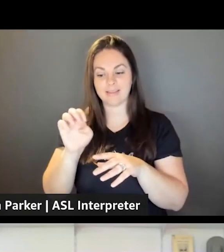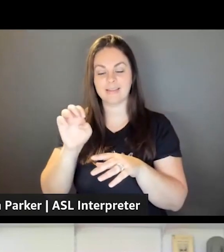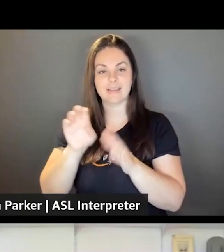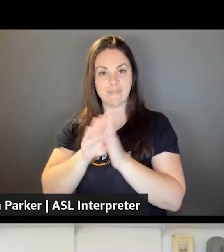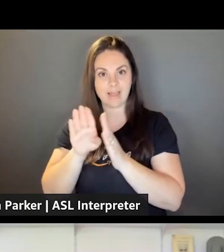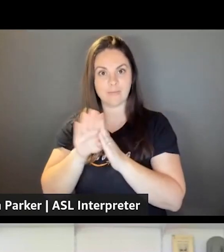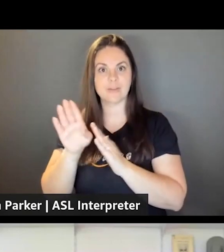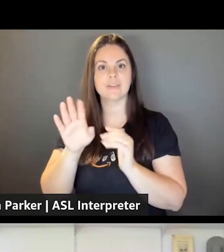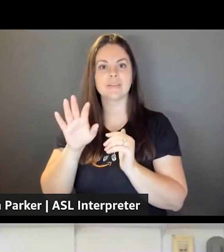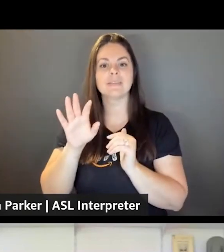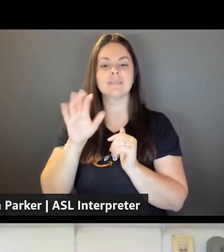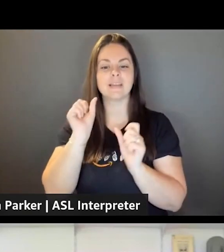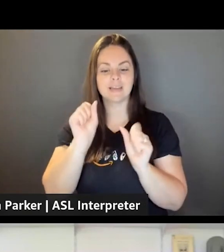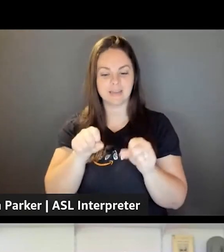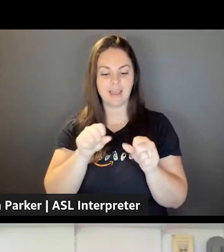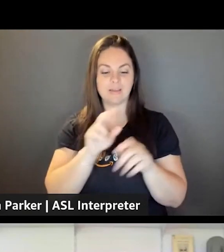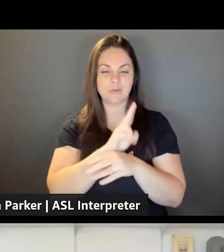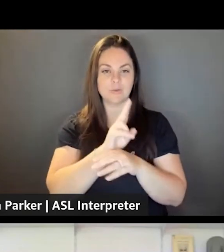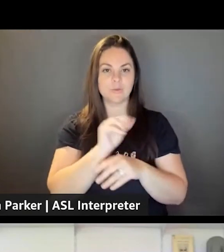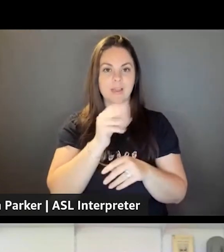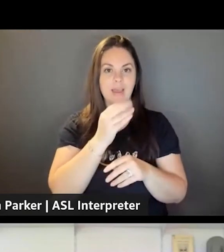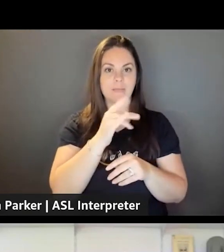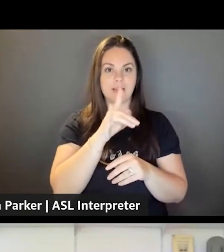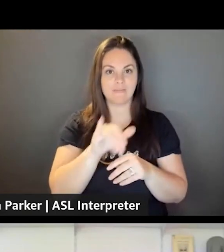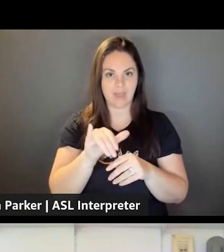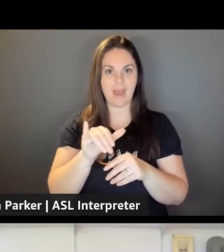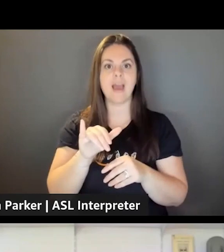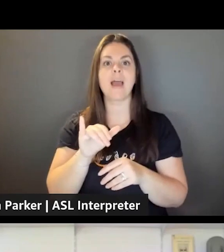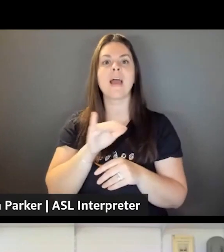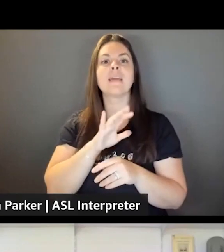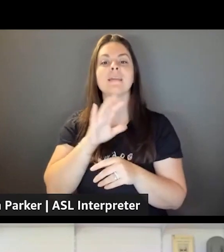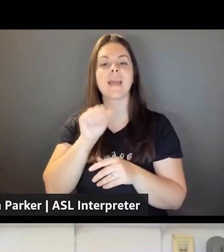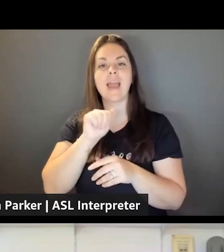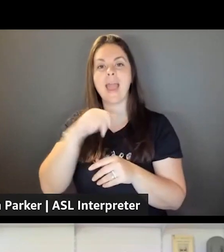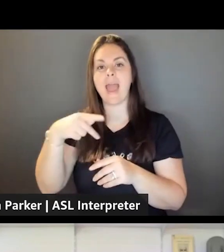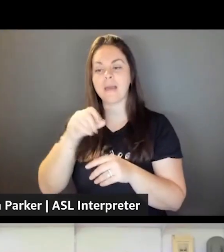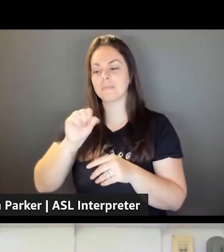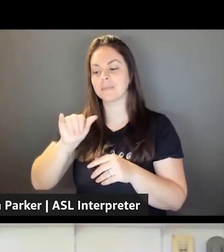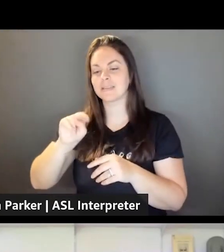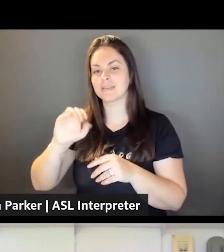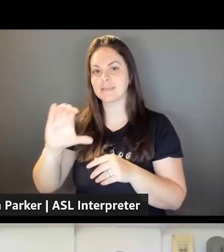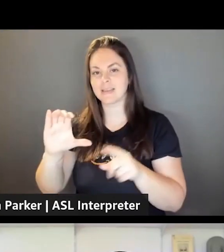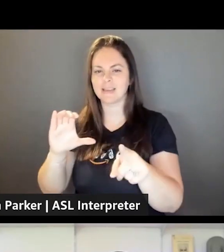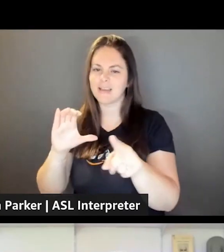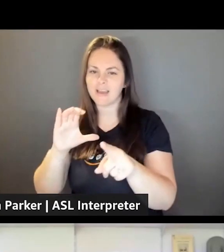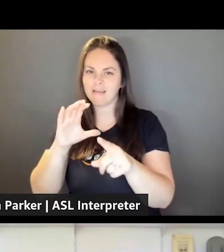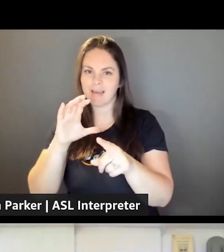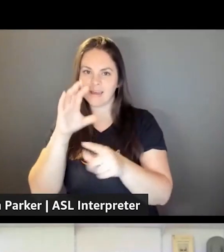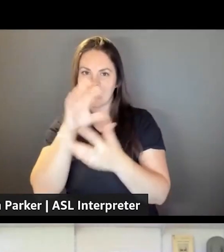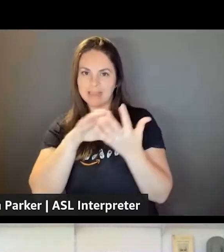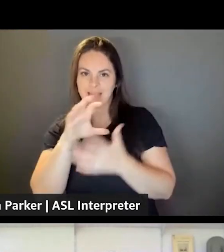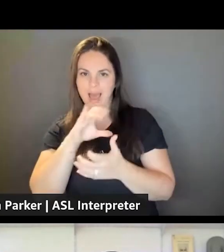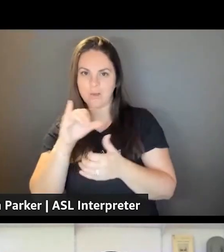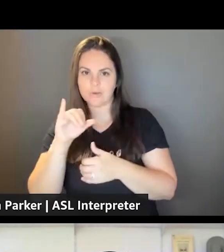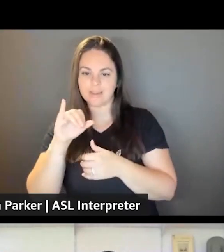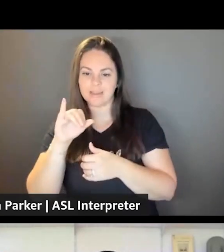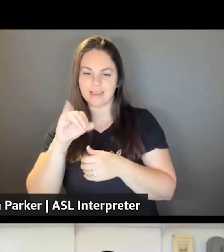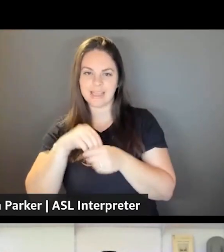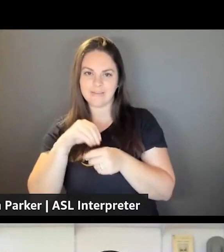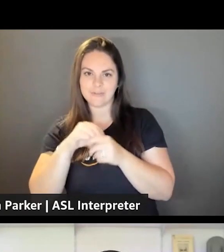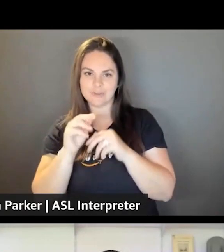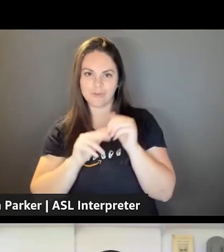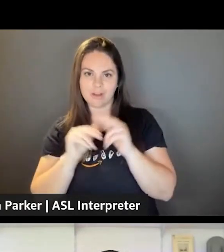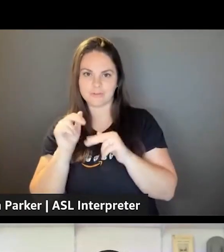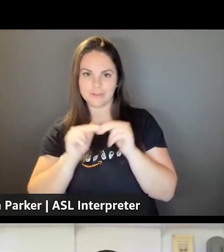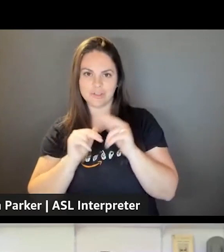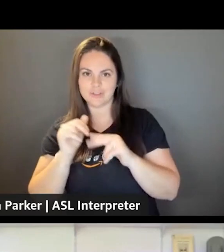in particular AppSync. Perfect. Yeah, cloud infrastructure is not necessarily front-end mobile developers' everyday